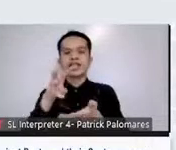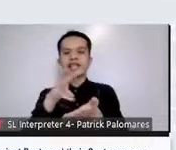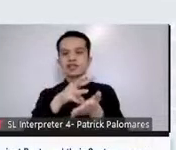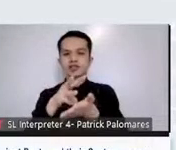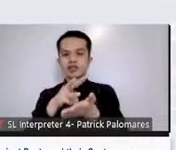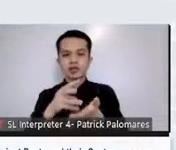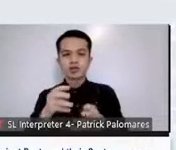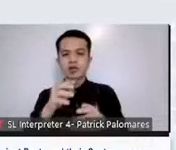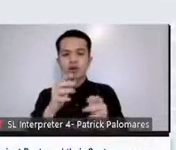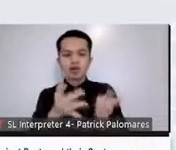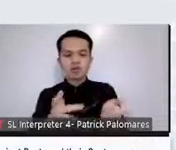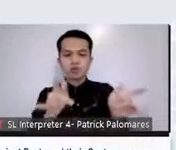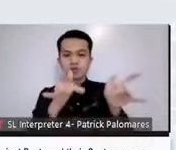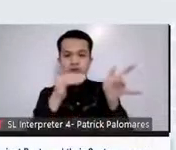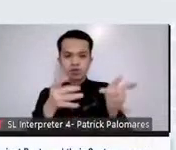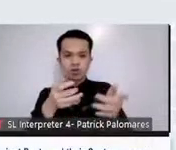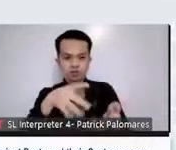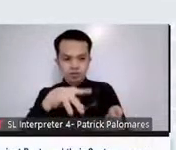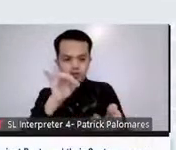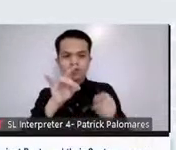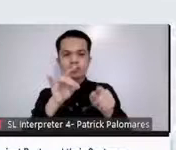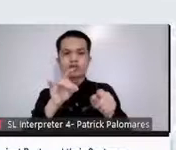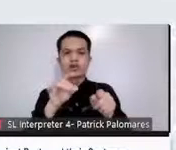contemporaneous with the Butuan boats.